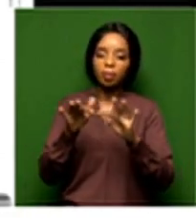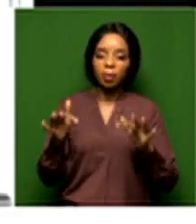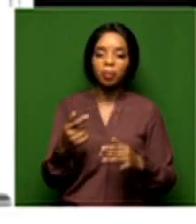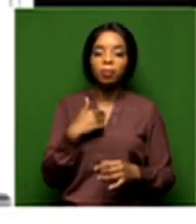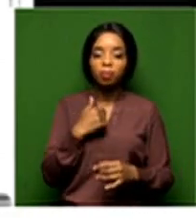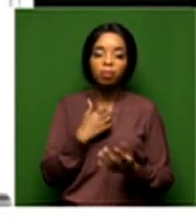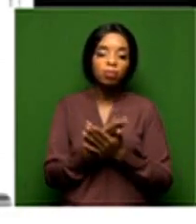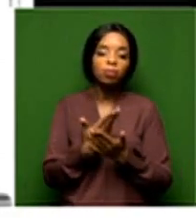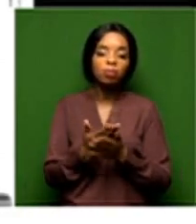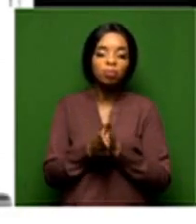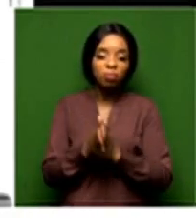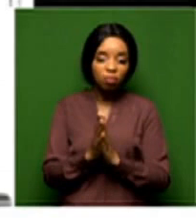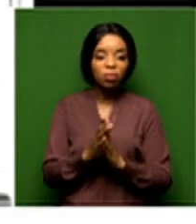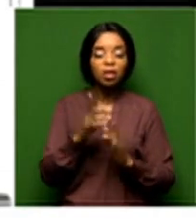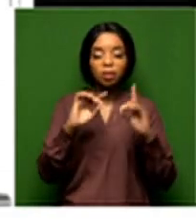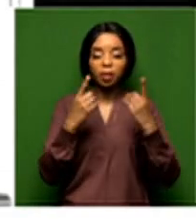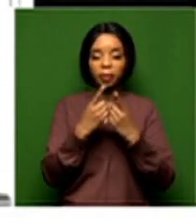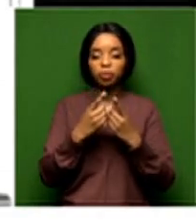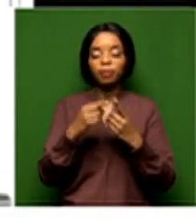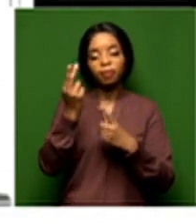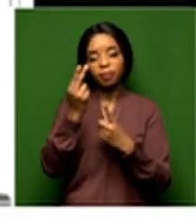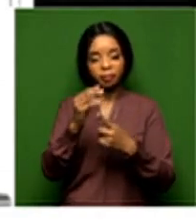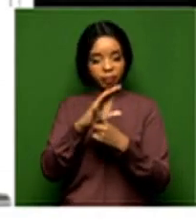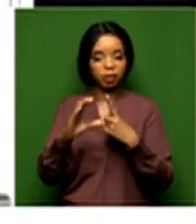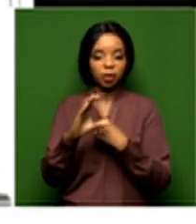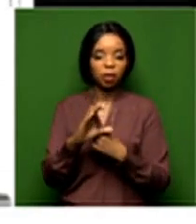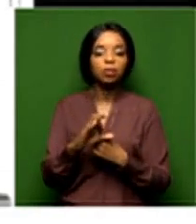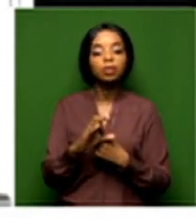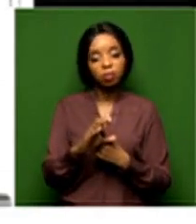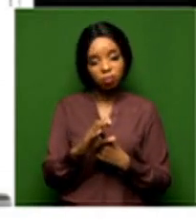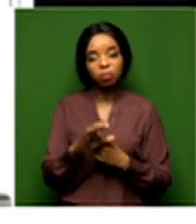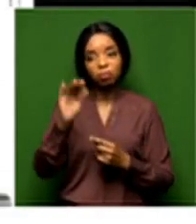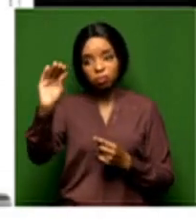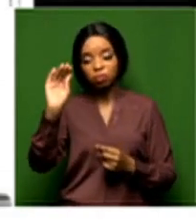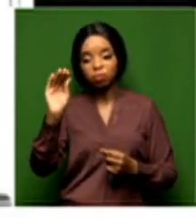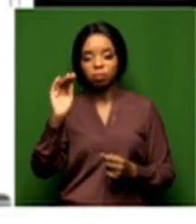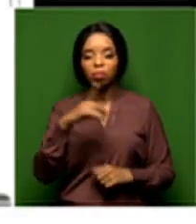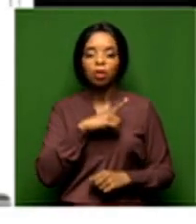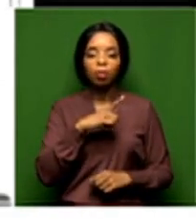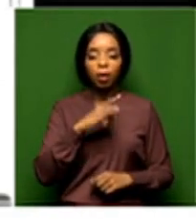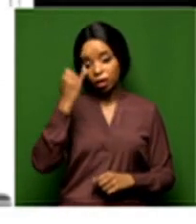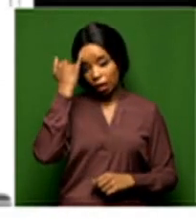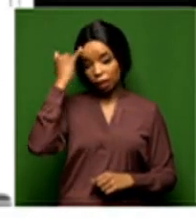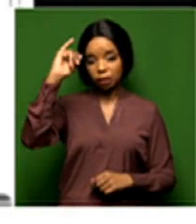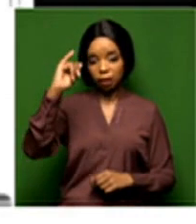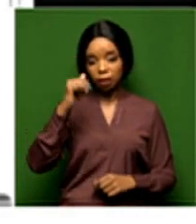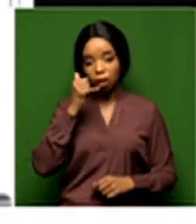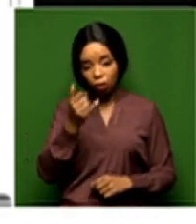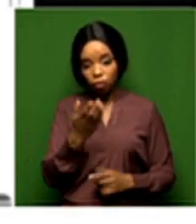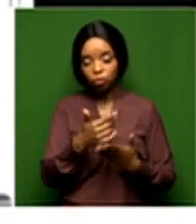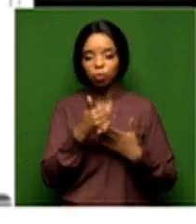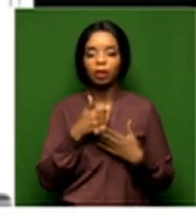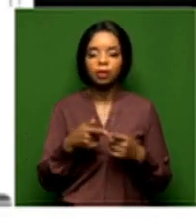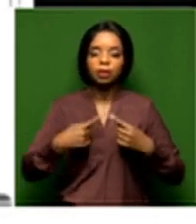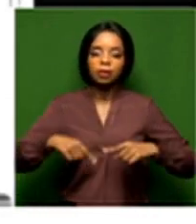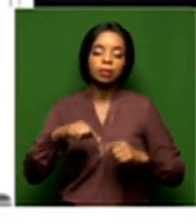can call the Department of Arts and Culture on, NYDA as well, Mr. Wasteem Karim. I call you guys to assist. I mean, this is a great